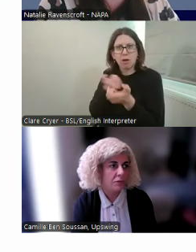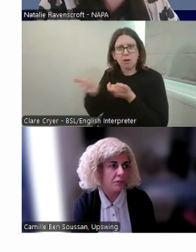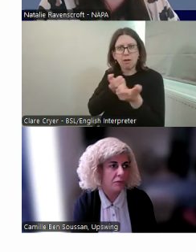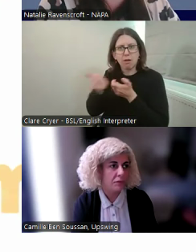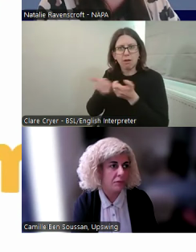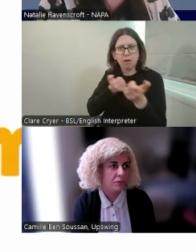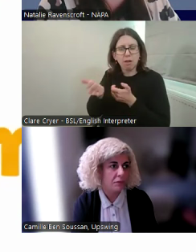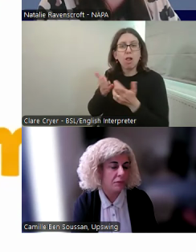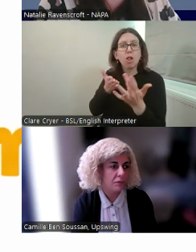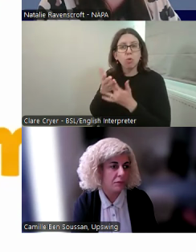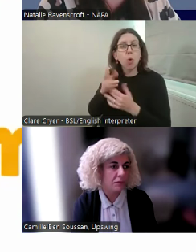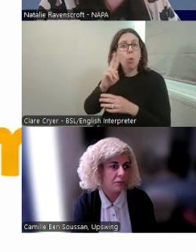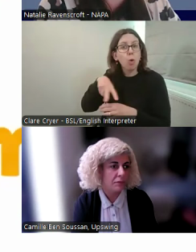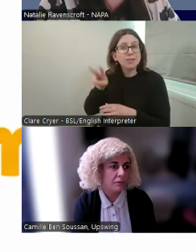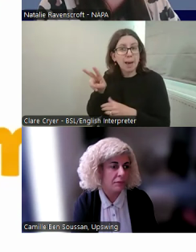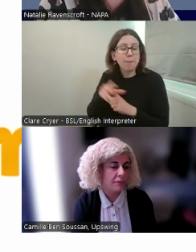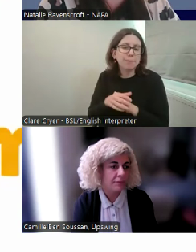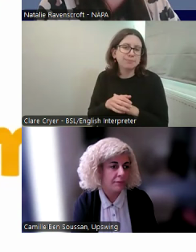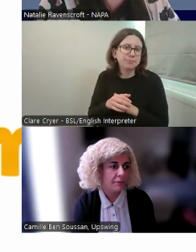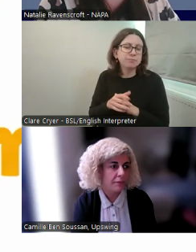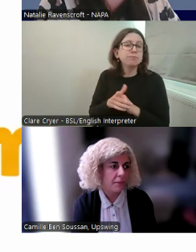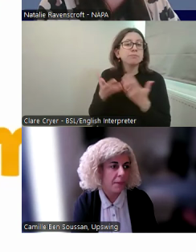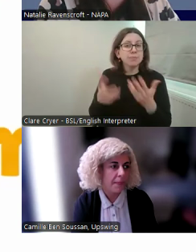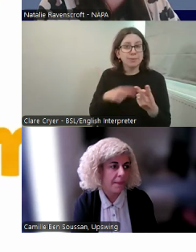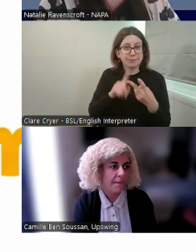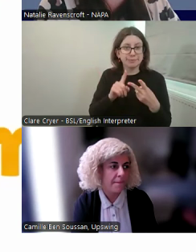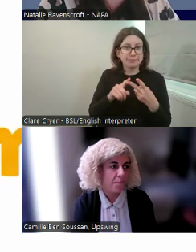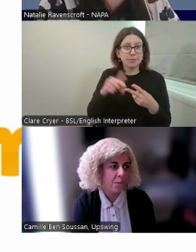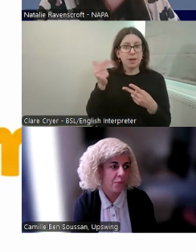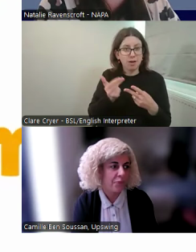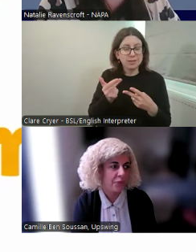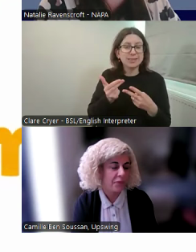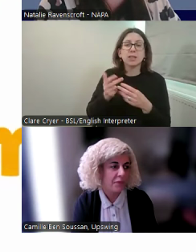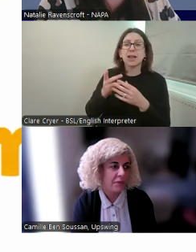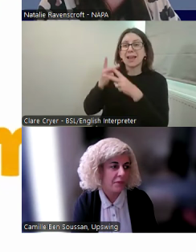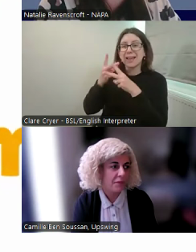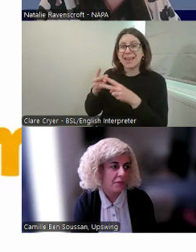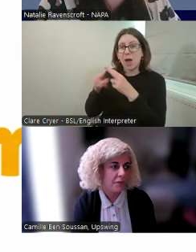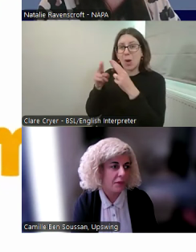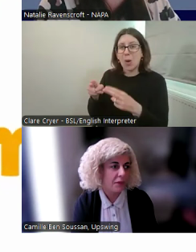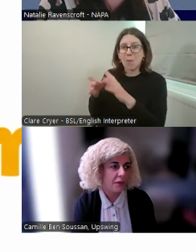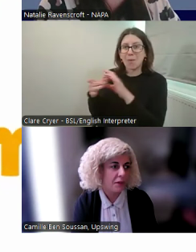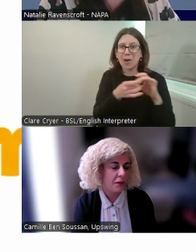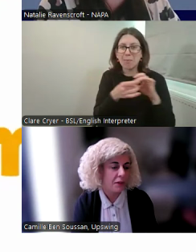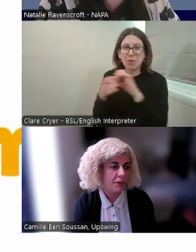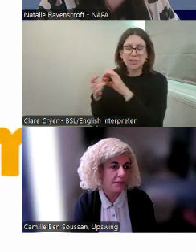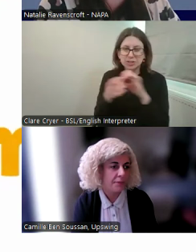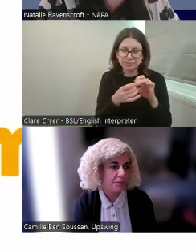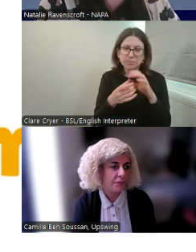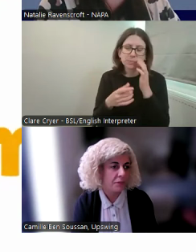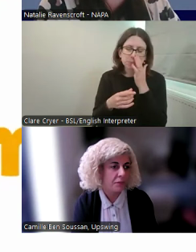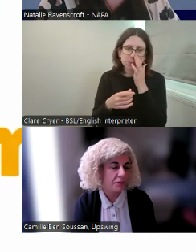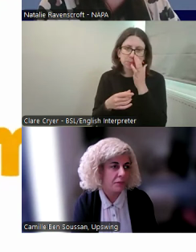So the second area, artist and care home collaboration. So in collaborating with care homes, a